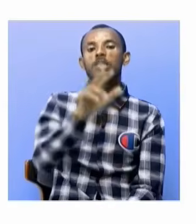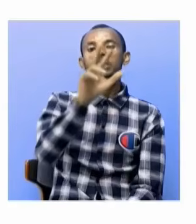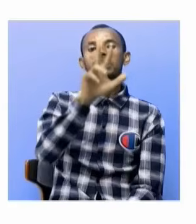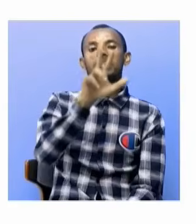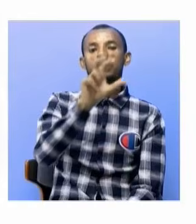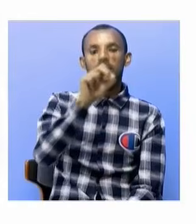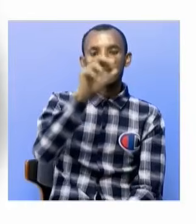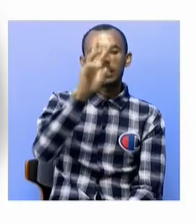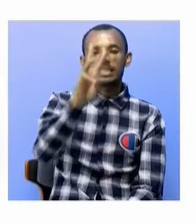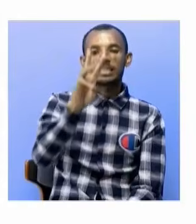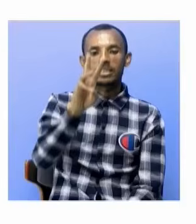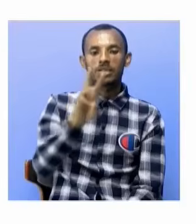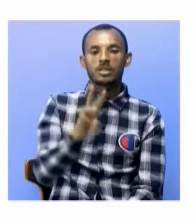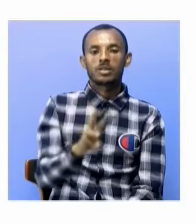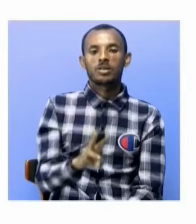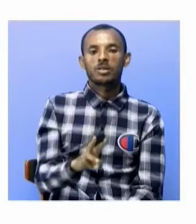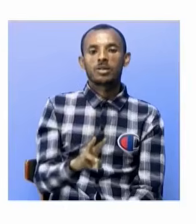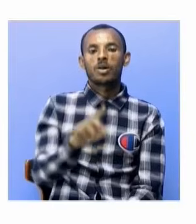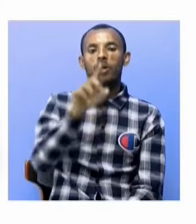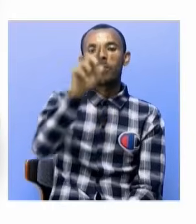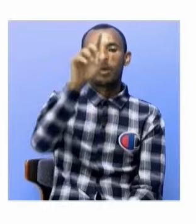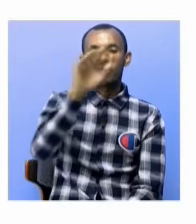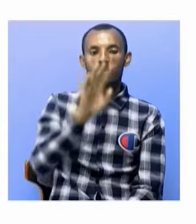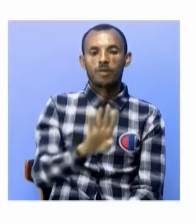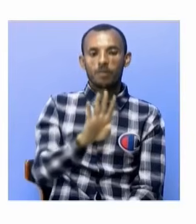36, 1 over 4,